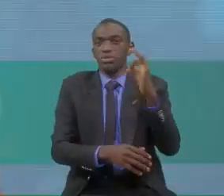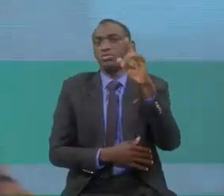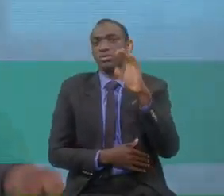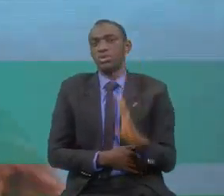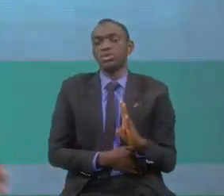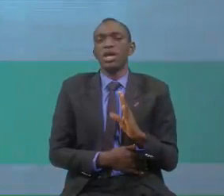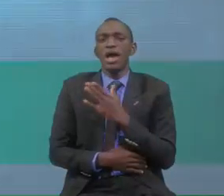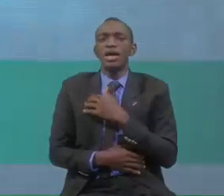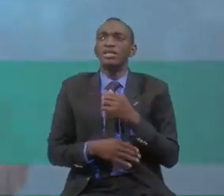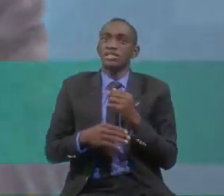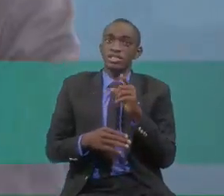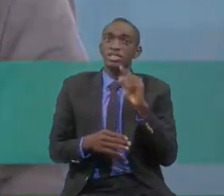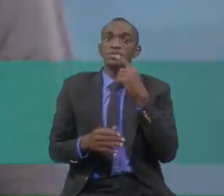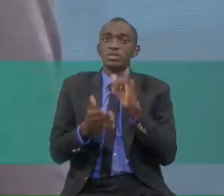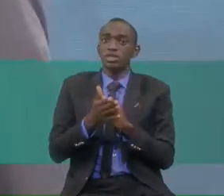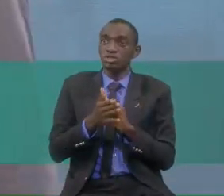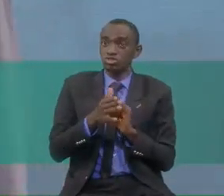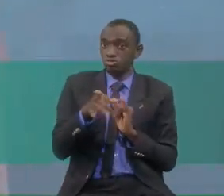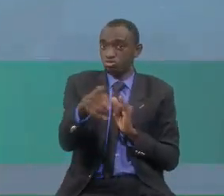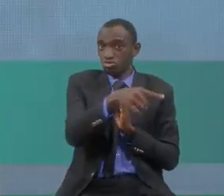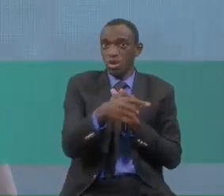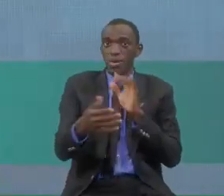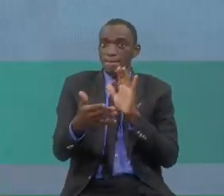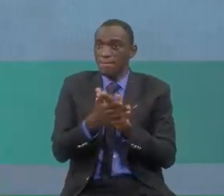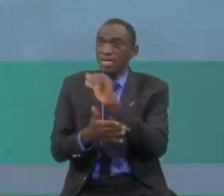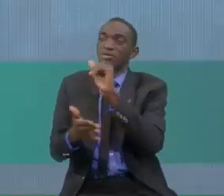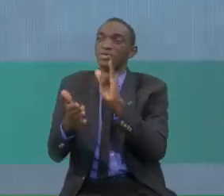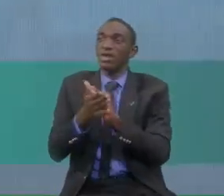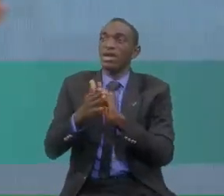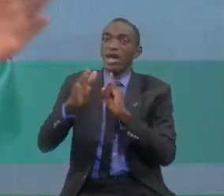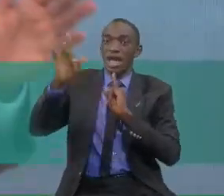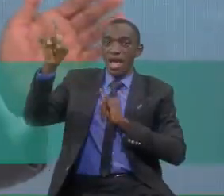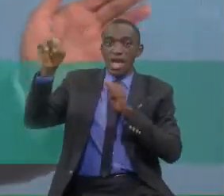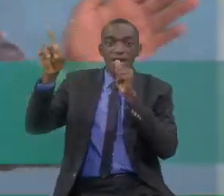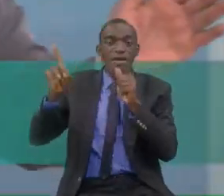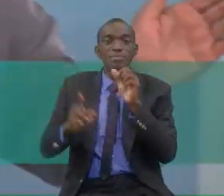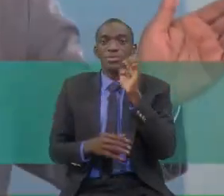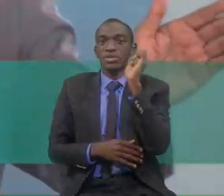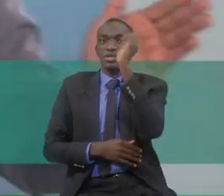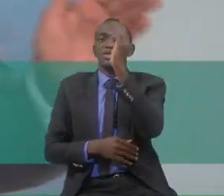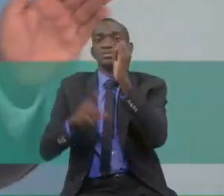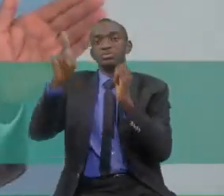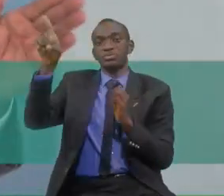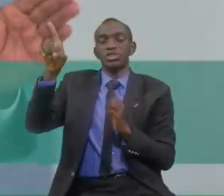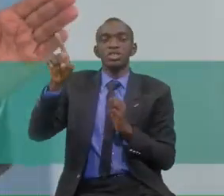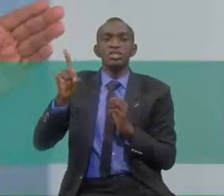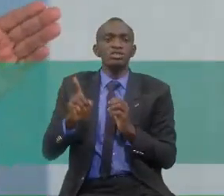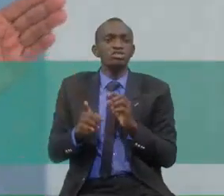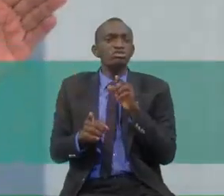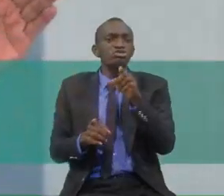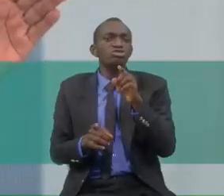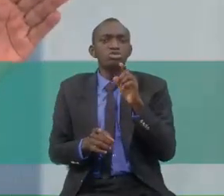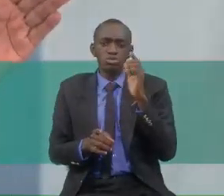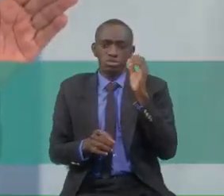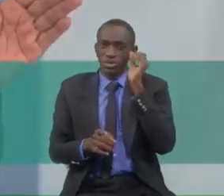am he, you will not be saved. That language, Son of God, made